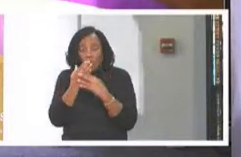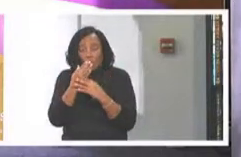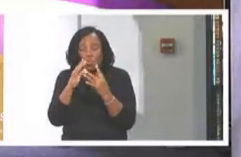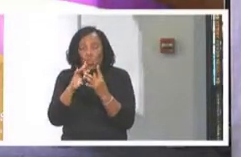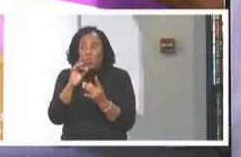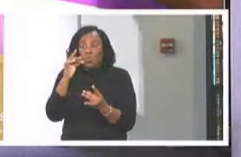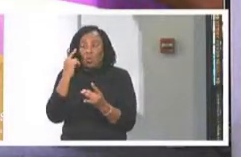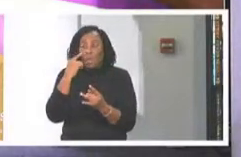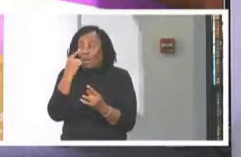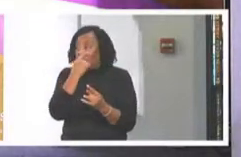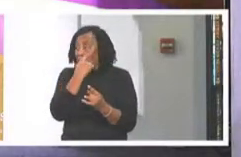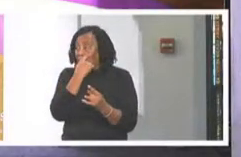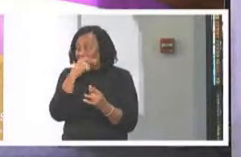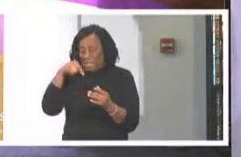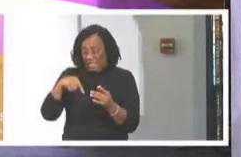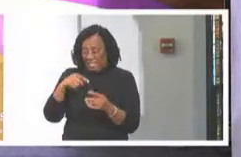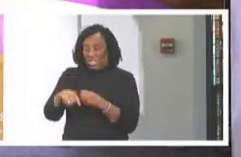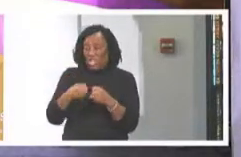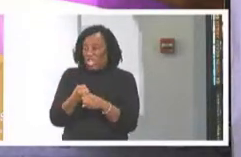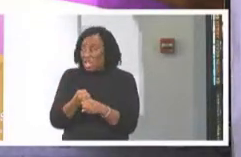Let this be your year.